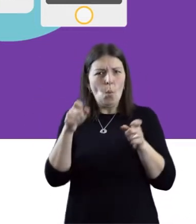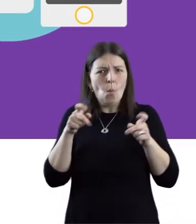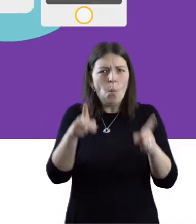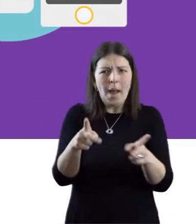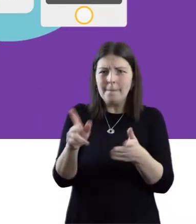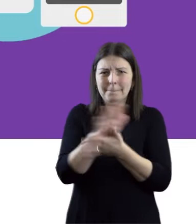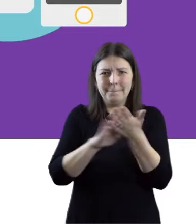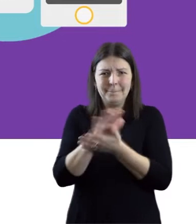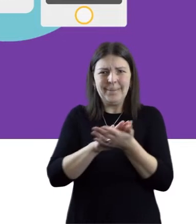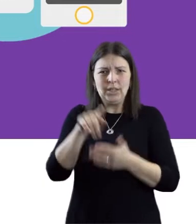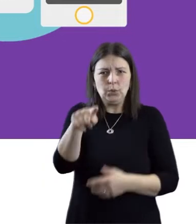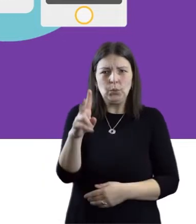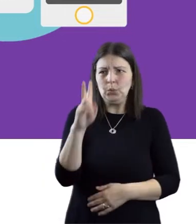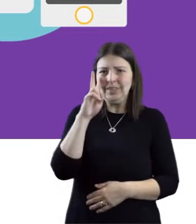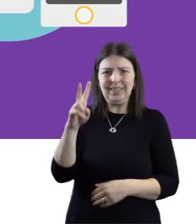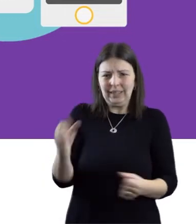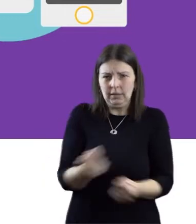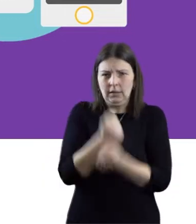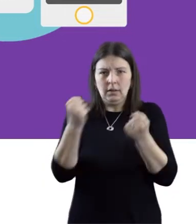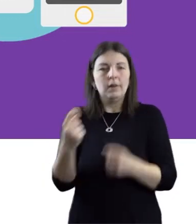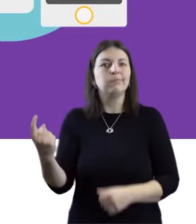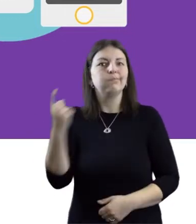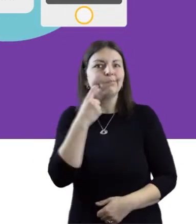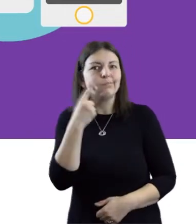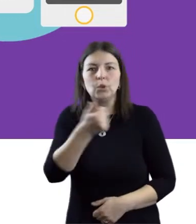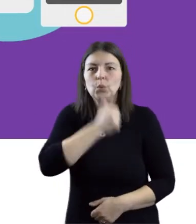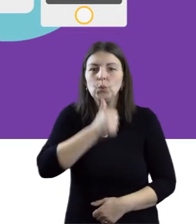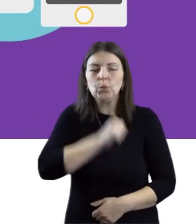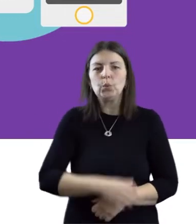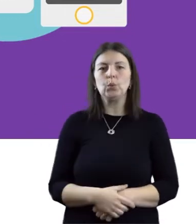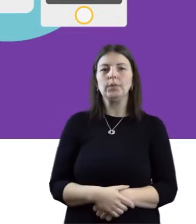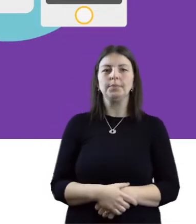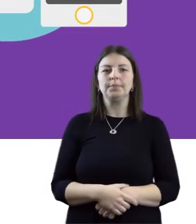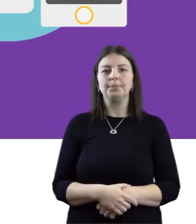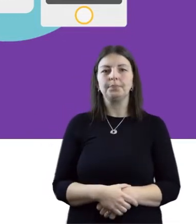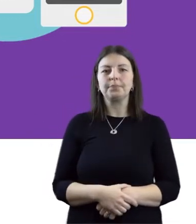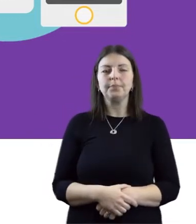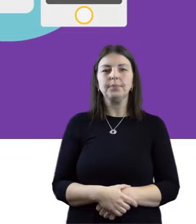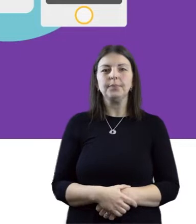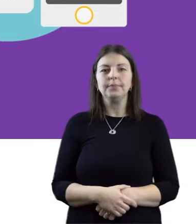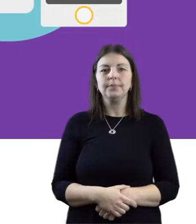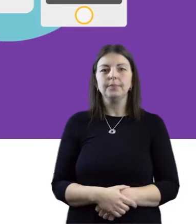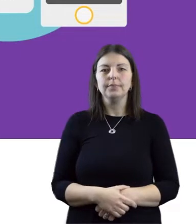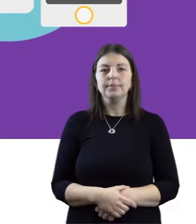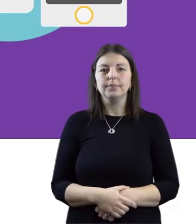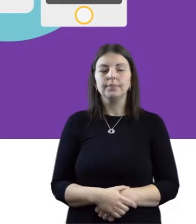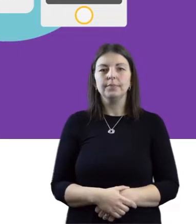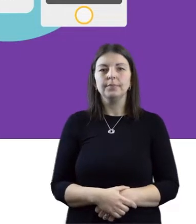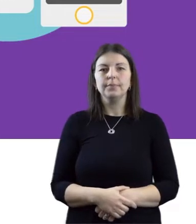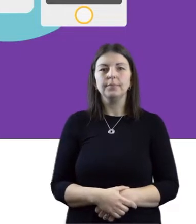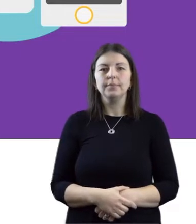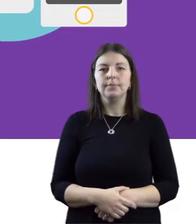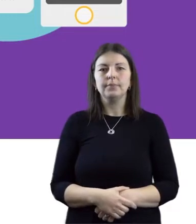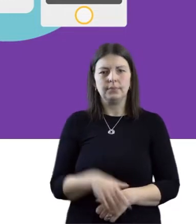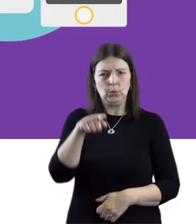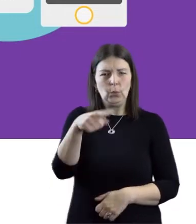is using 3 random words. This is a really good compromise between password strength and the ease of use. It's a chance to be